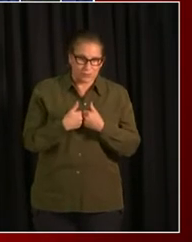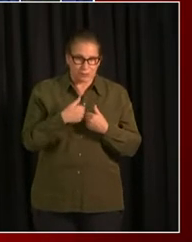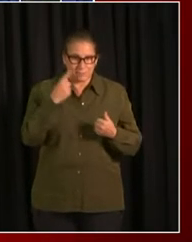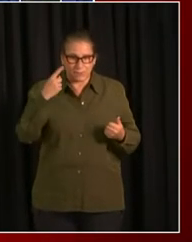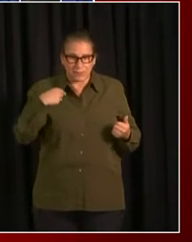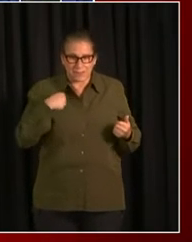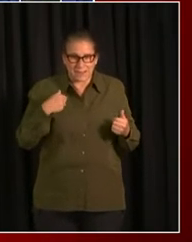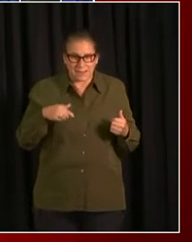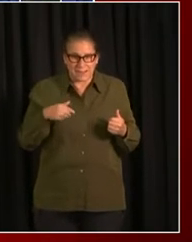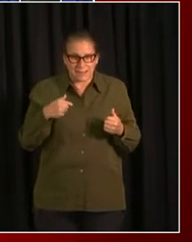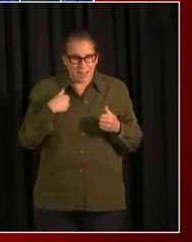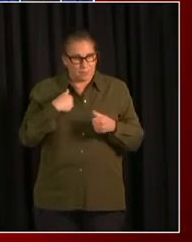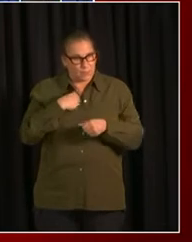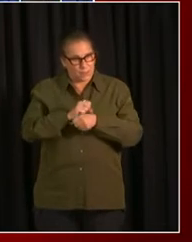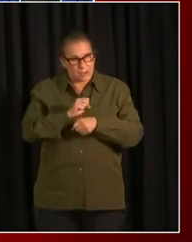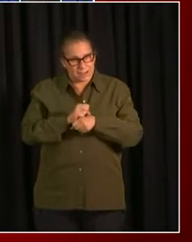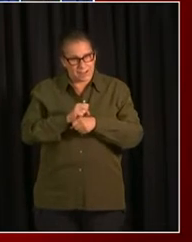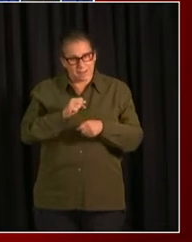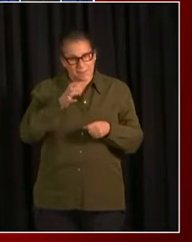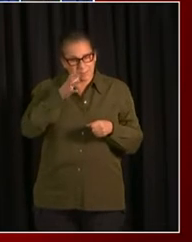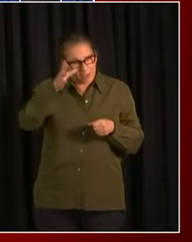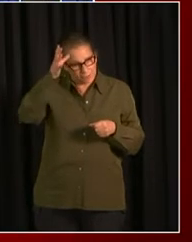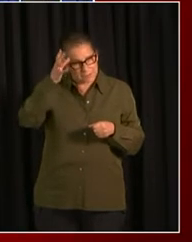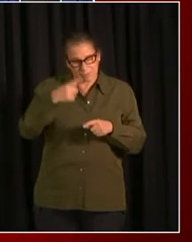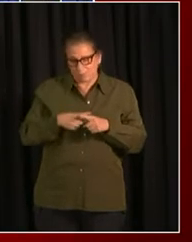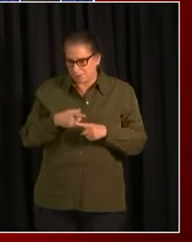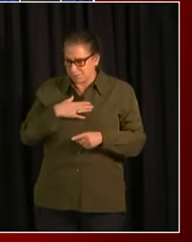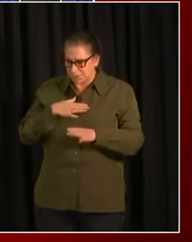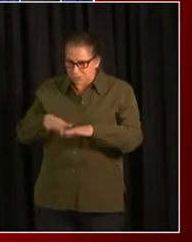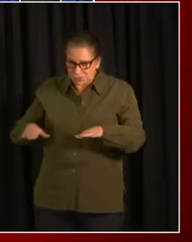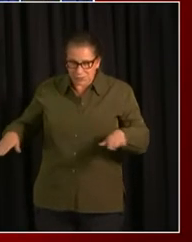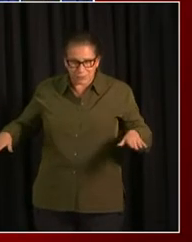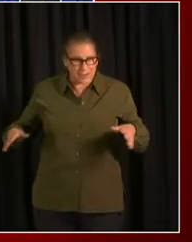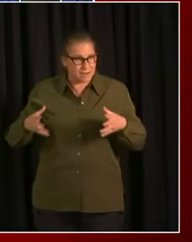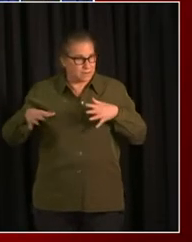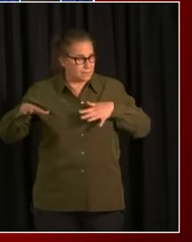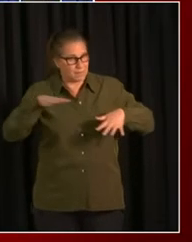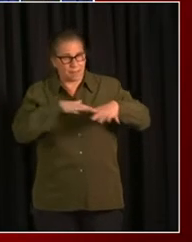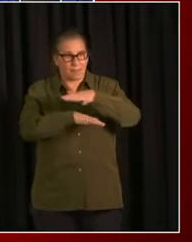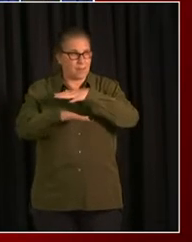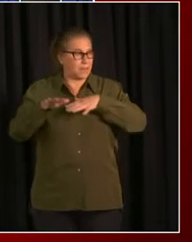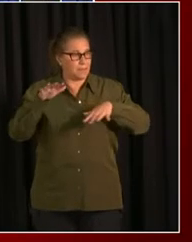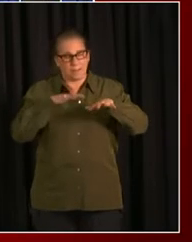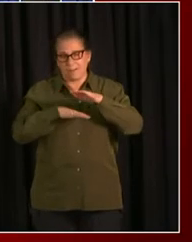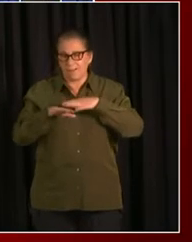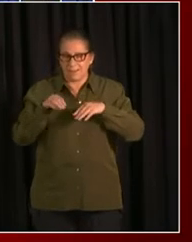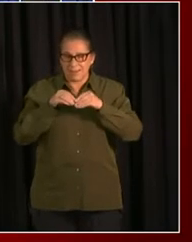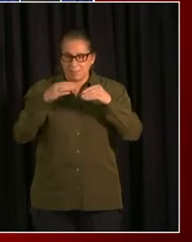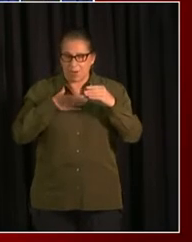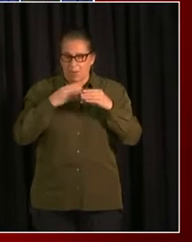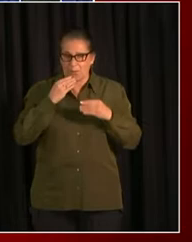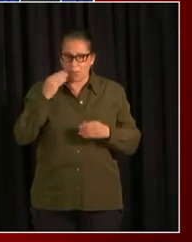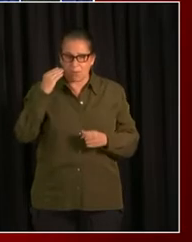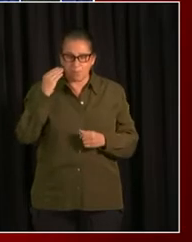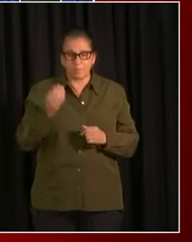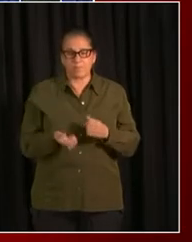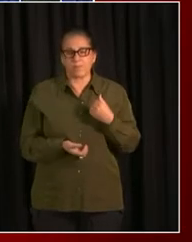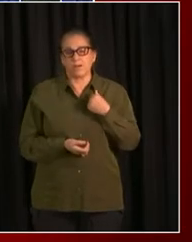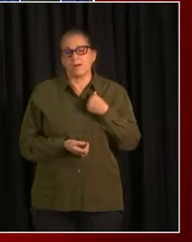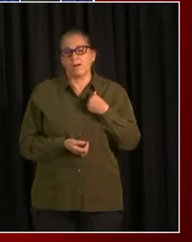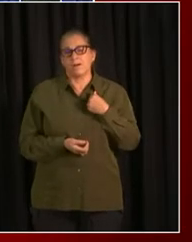and many grandparents away from their jobs. And we read today that the convention center will be